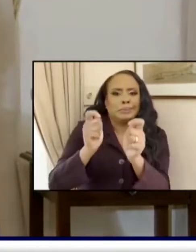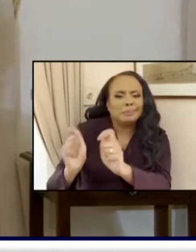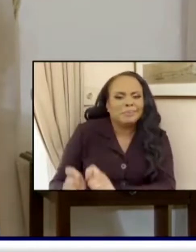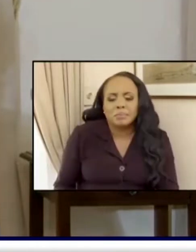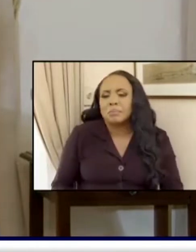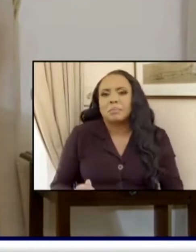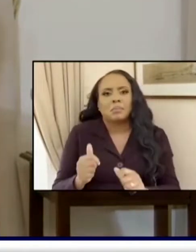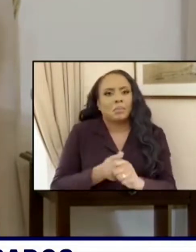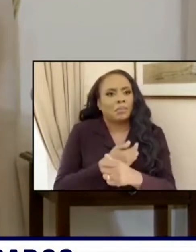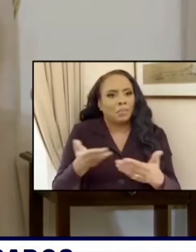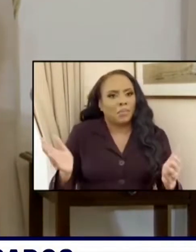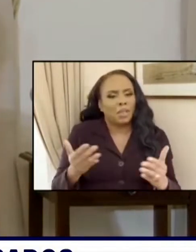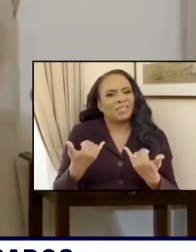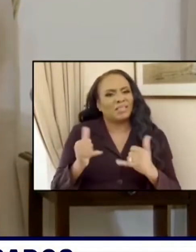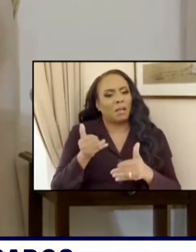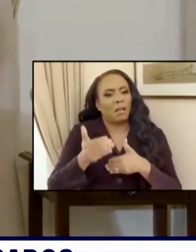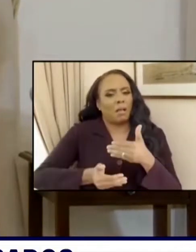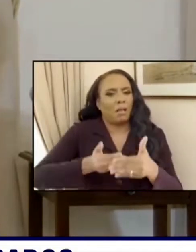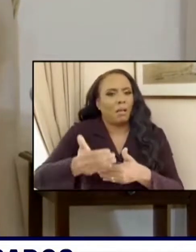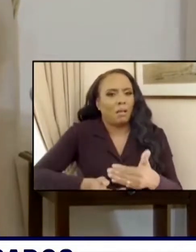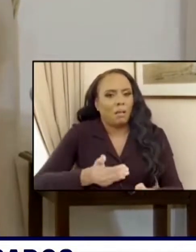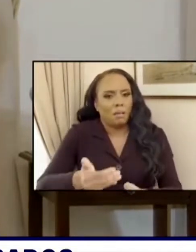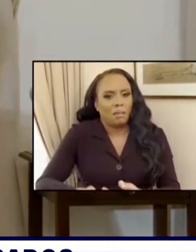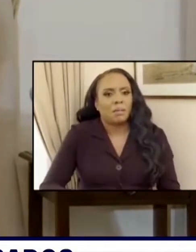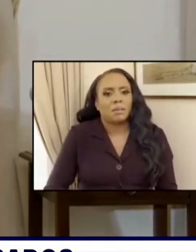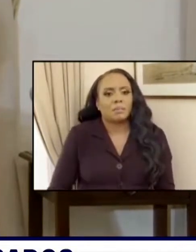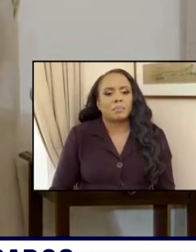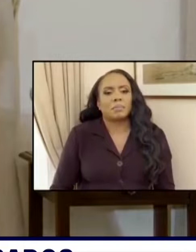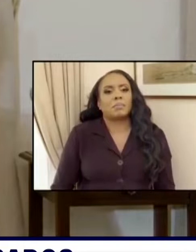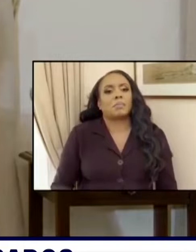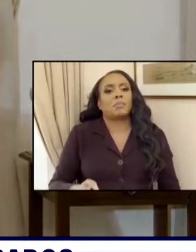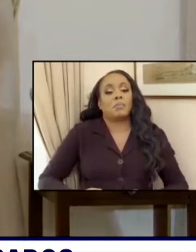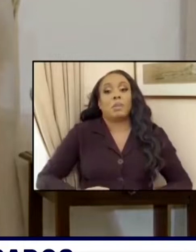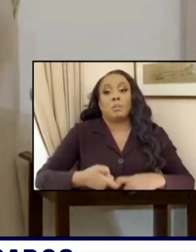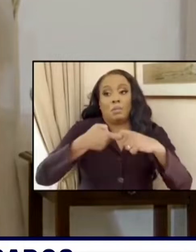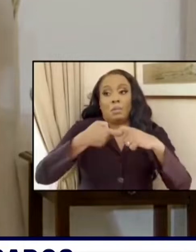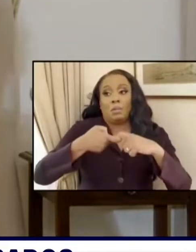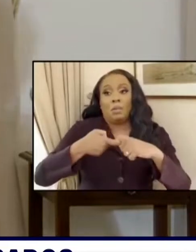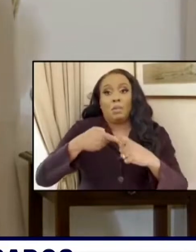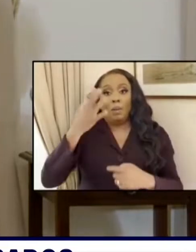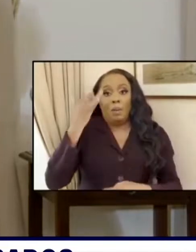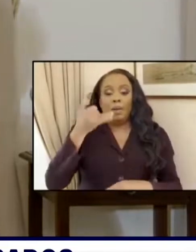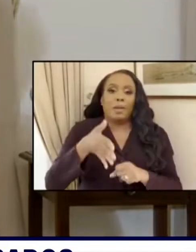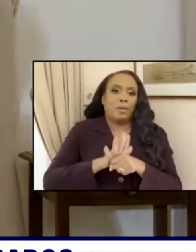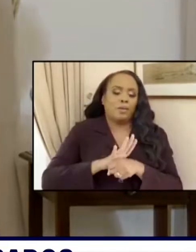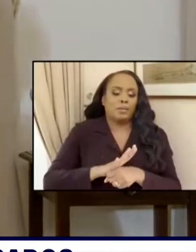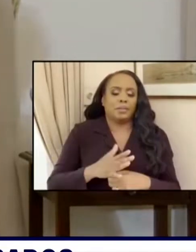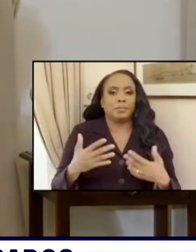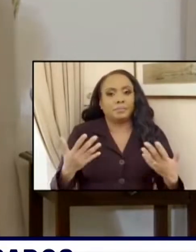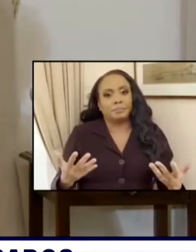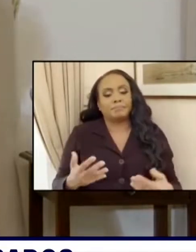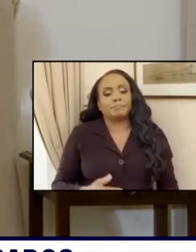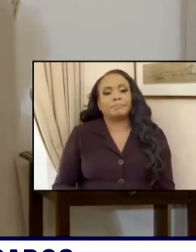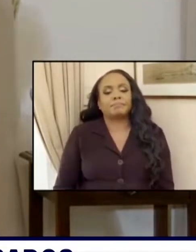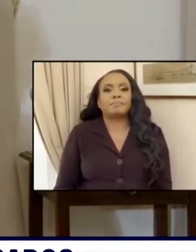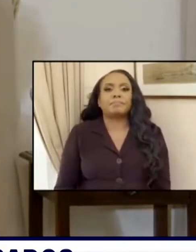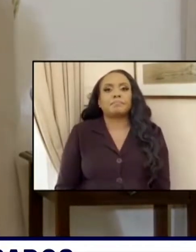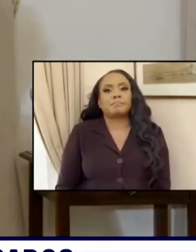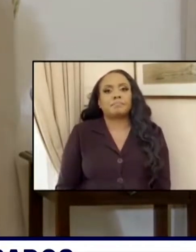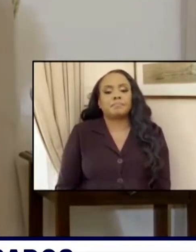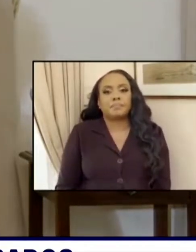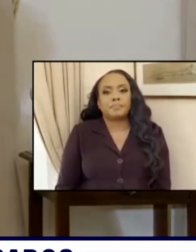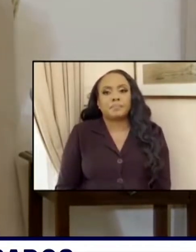enterprises is a work in progress that we had put a pause on largely because of COVID. We also believe that there's